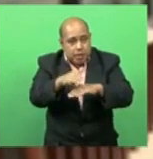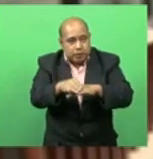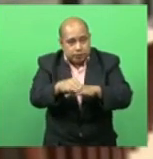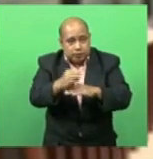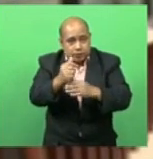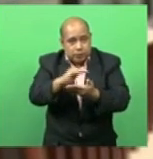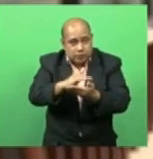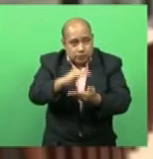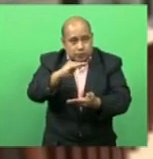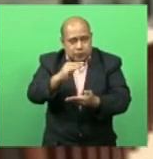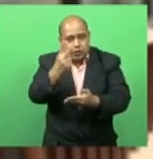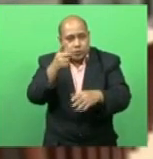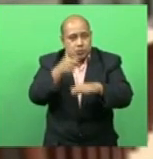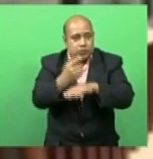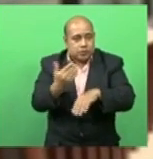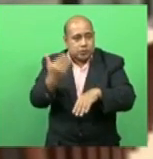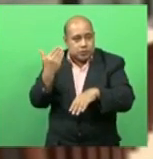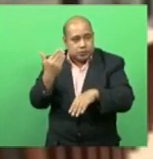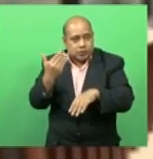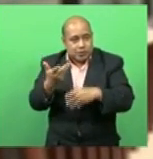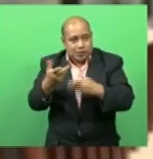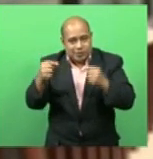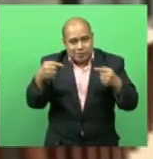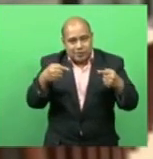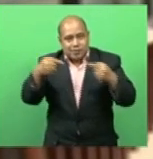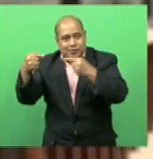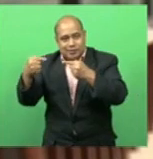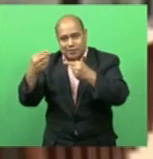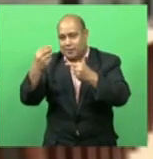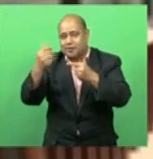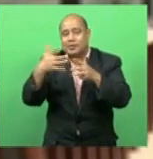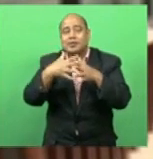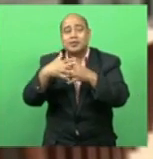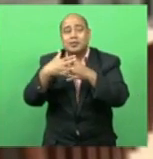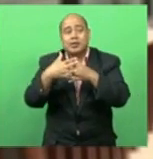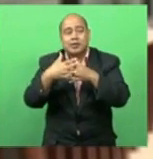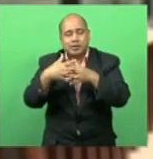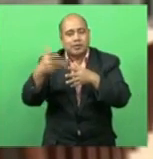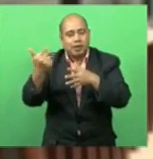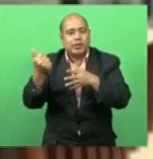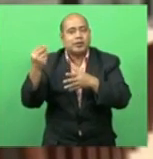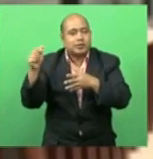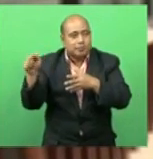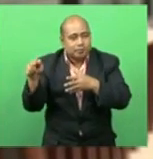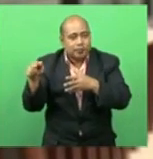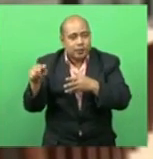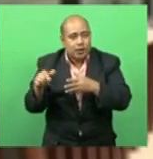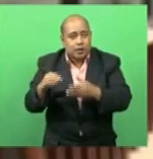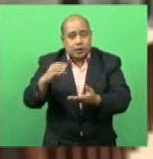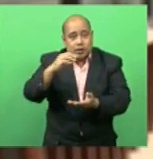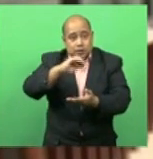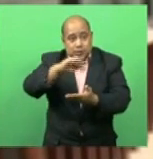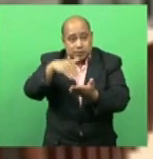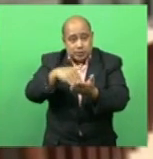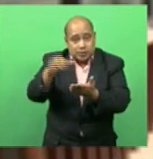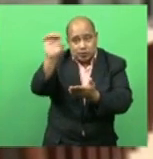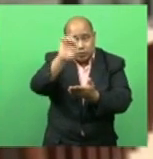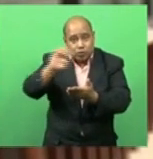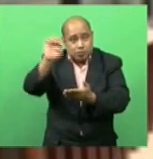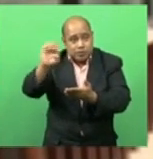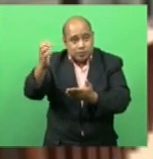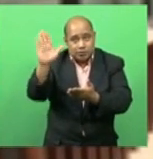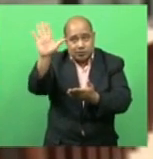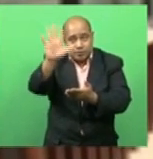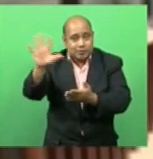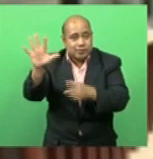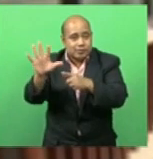against the US dollar. The common currency had earlier weakened after the European Central Bank left interest rates unchanged and said it was ready